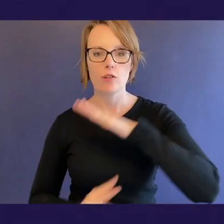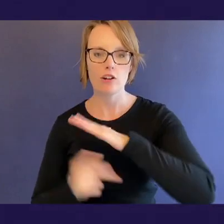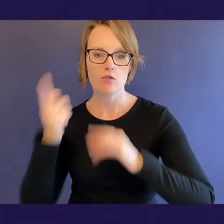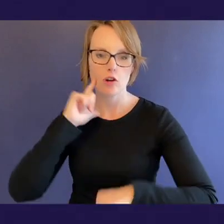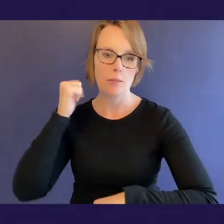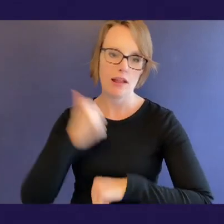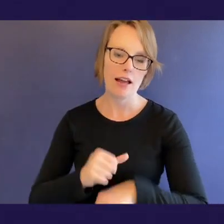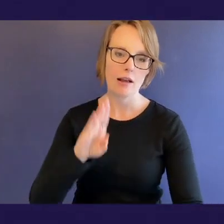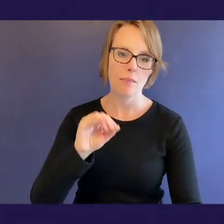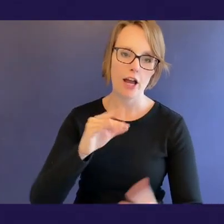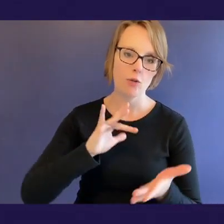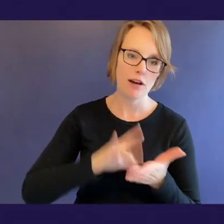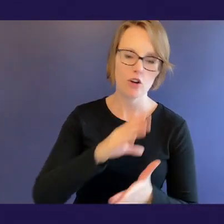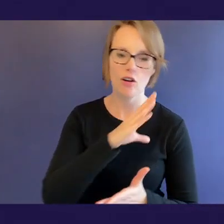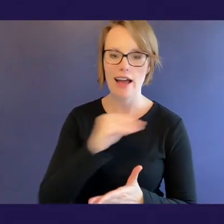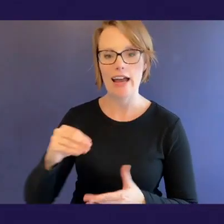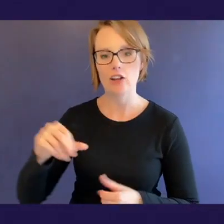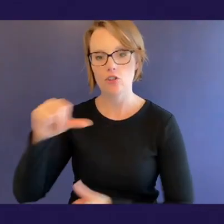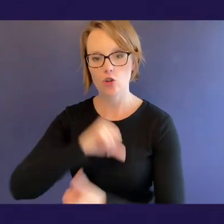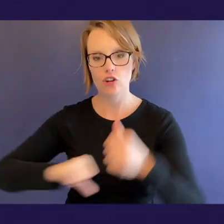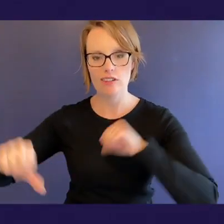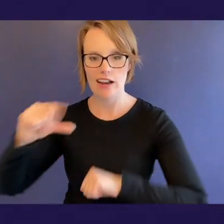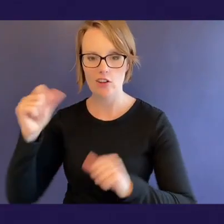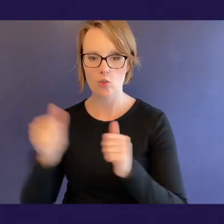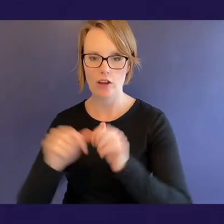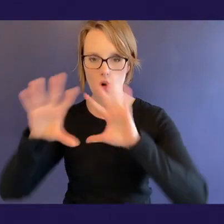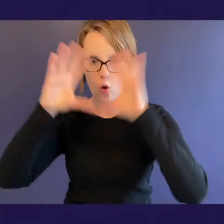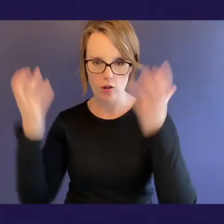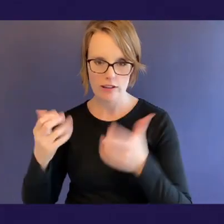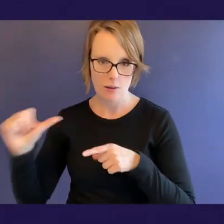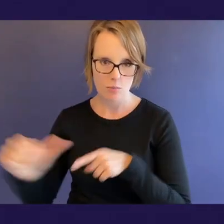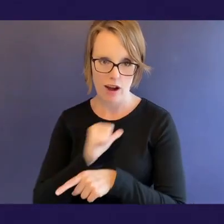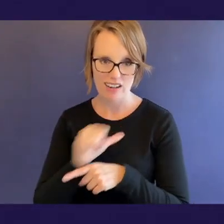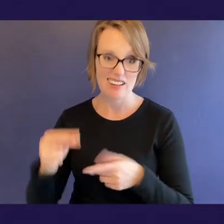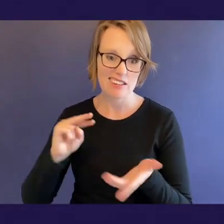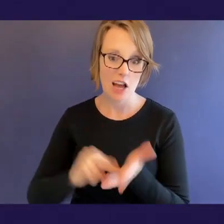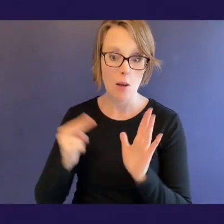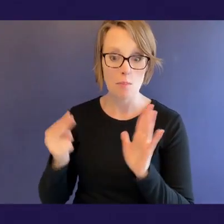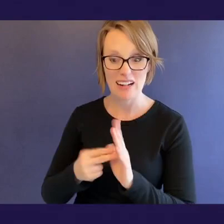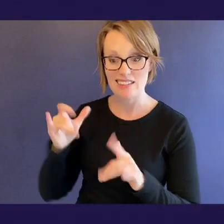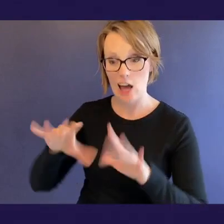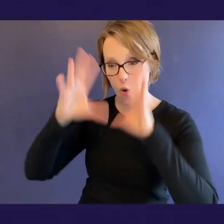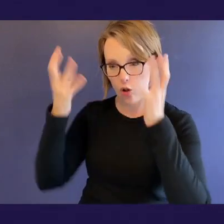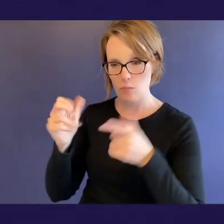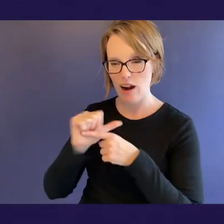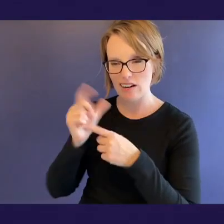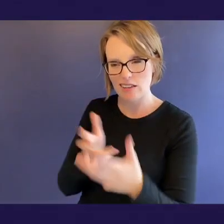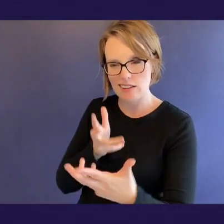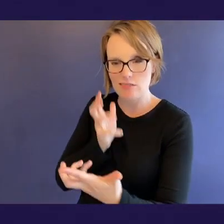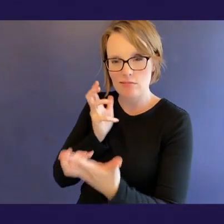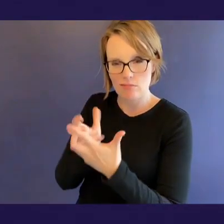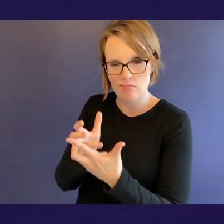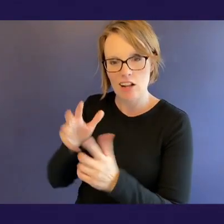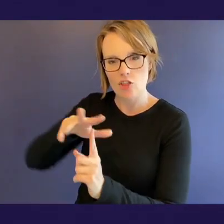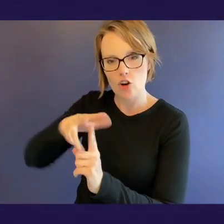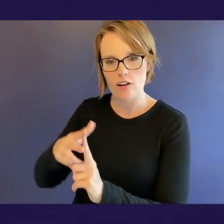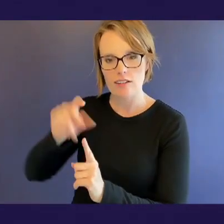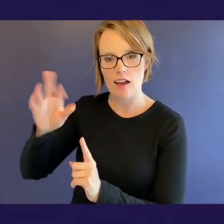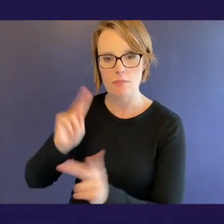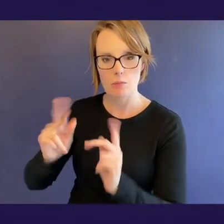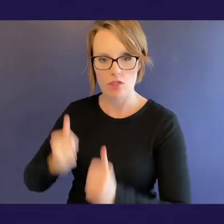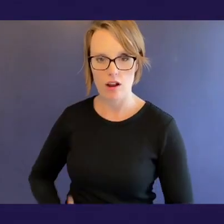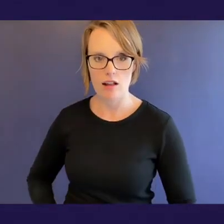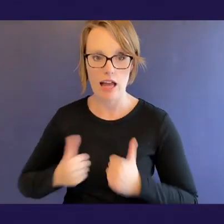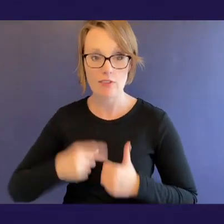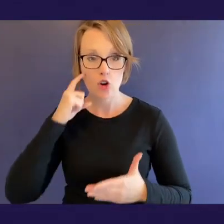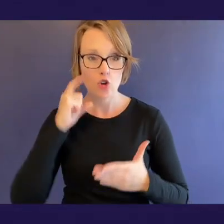sciences in holistic practice, which means within the context of people's lives. In this map, the darker green, the higher